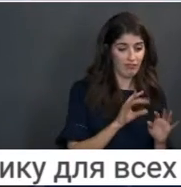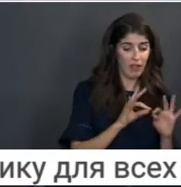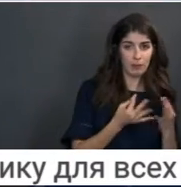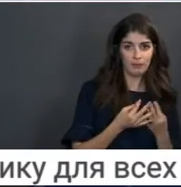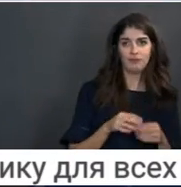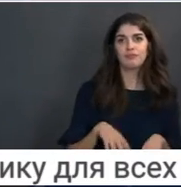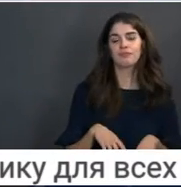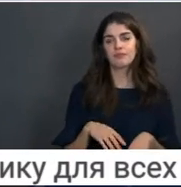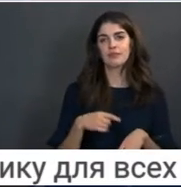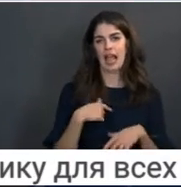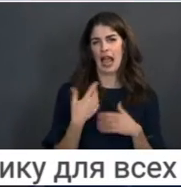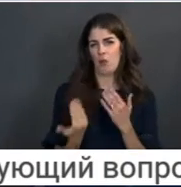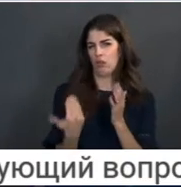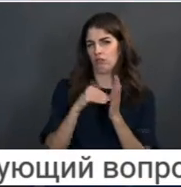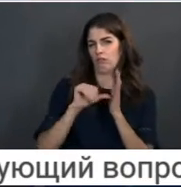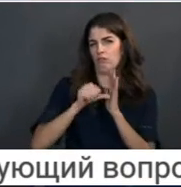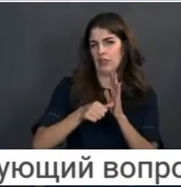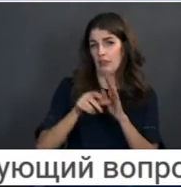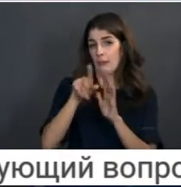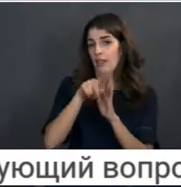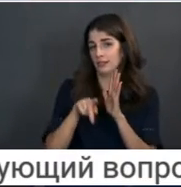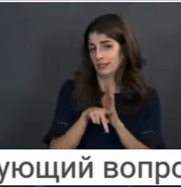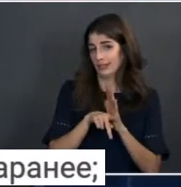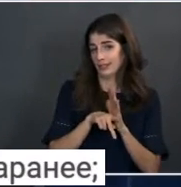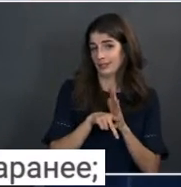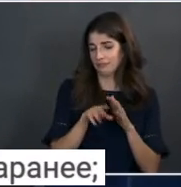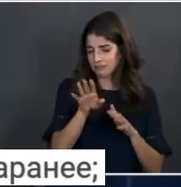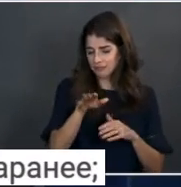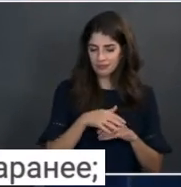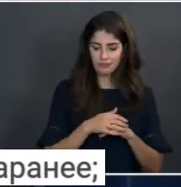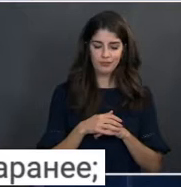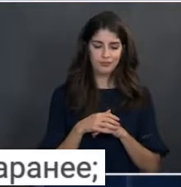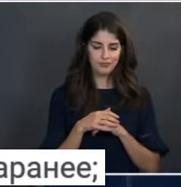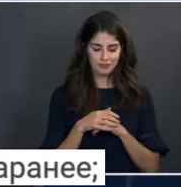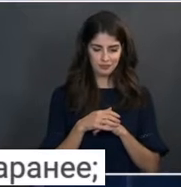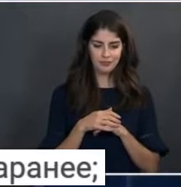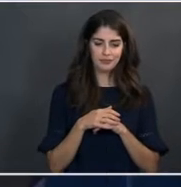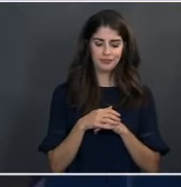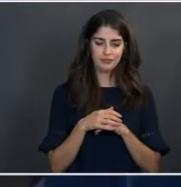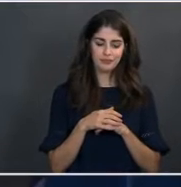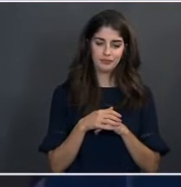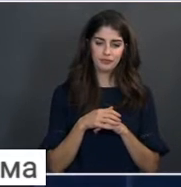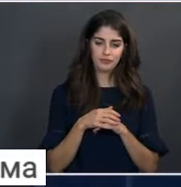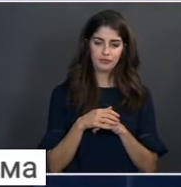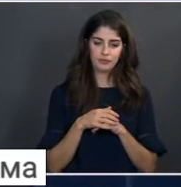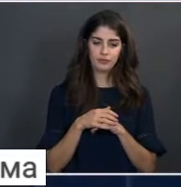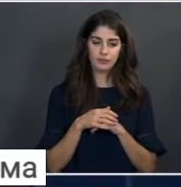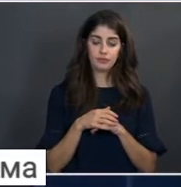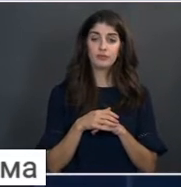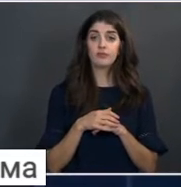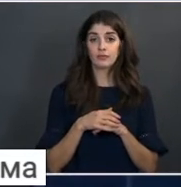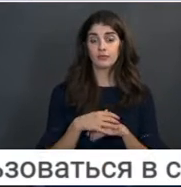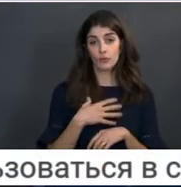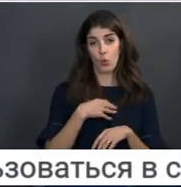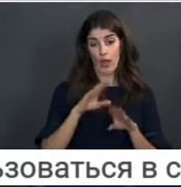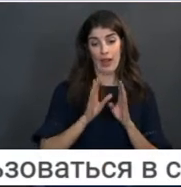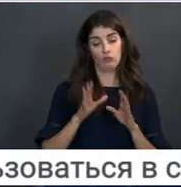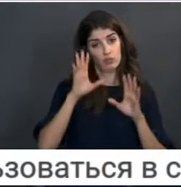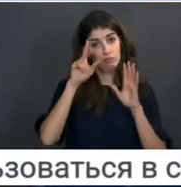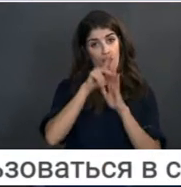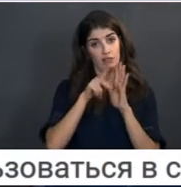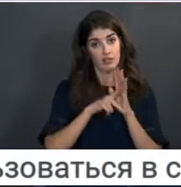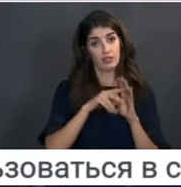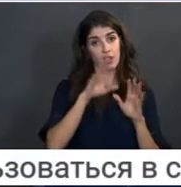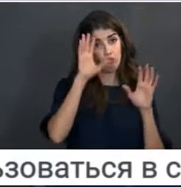just reiterate the policy for all of you, which is, I think, maybe your next question, or I'll just reiterate it proactively. It's the White House's policy that the